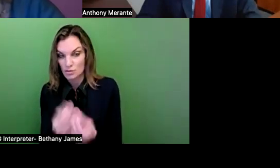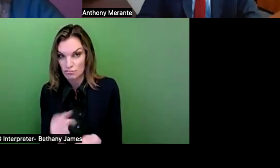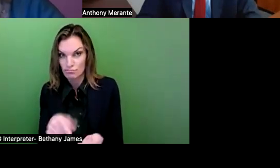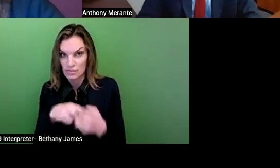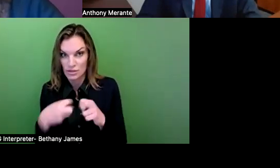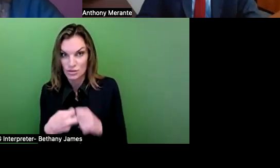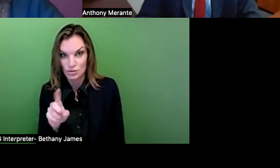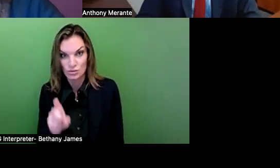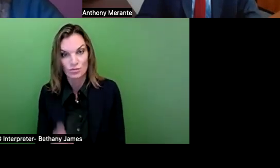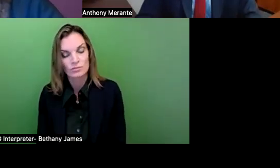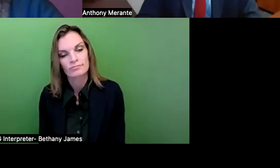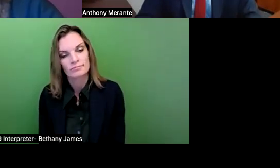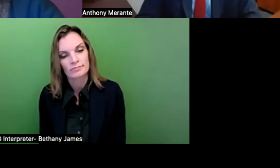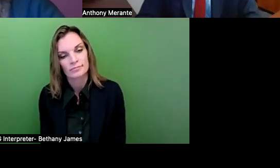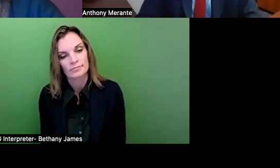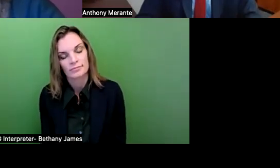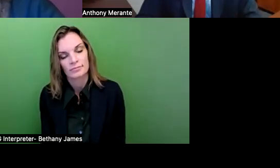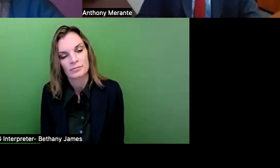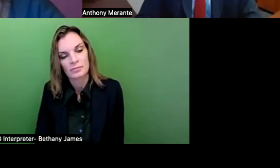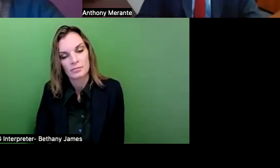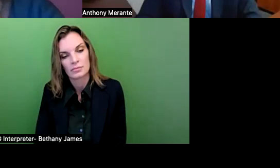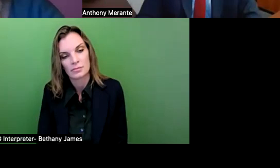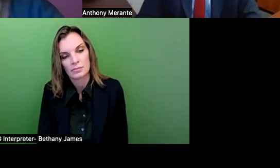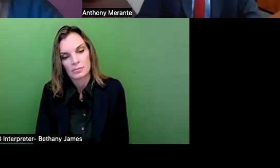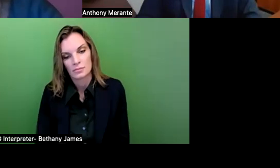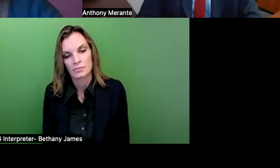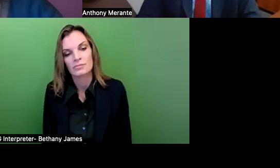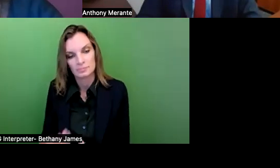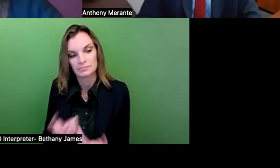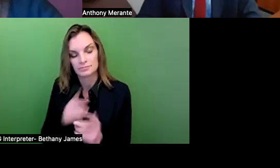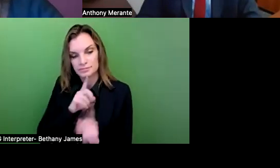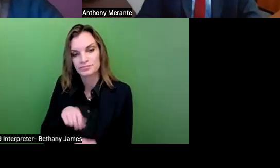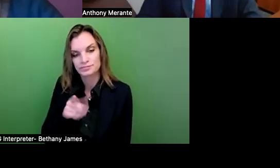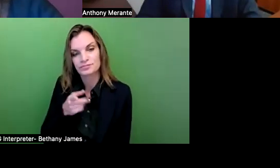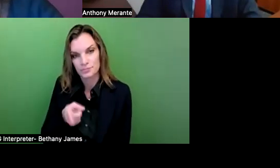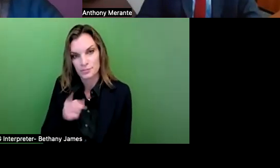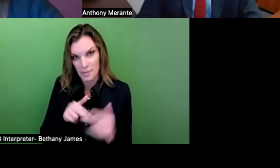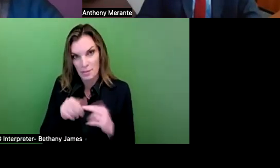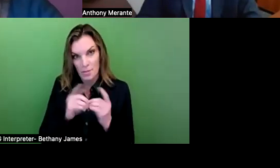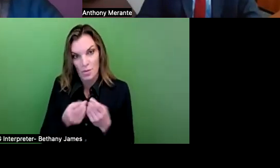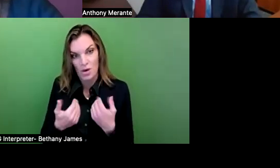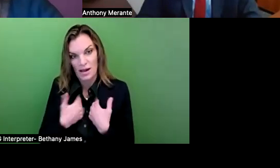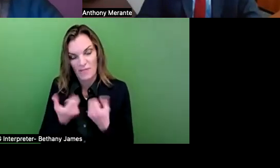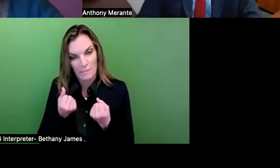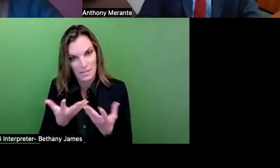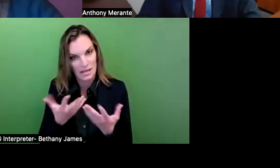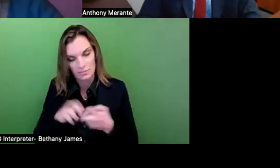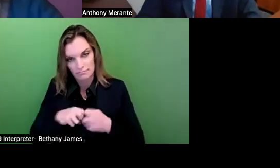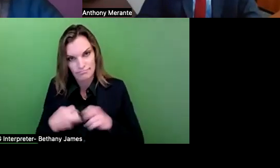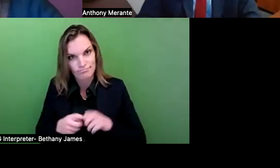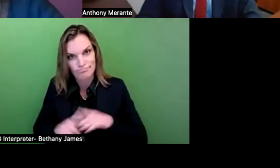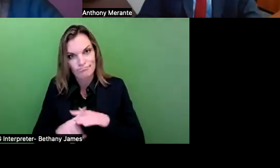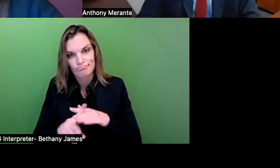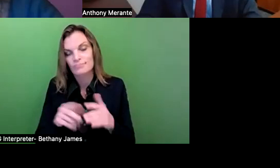explain. Well, the building department is definitely we have many issues with the building department. Whether or not they have